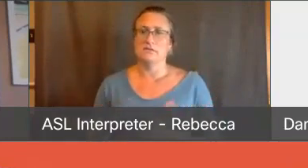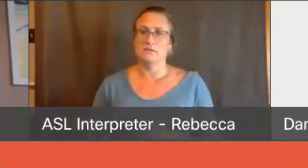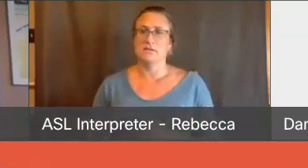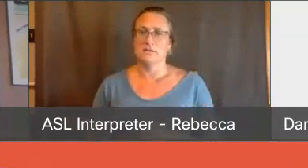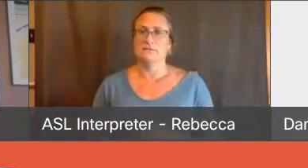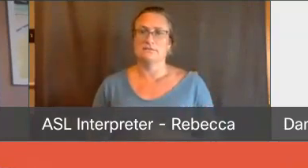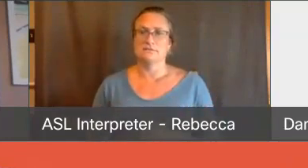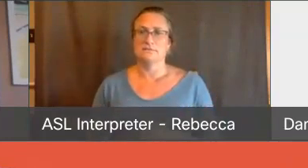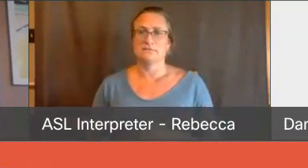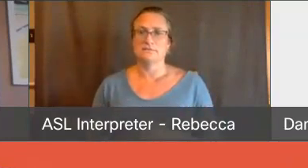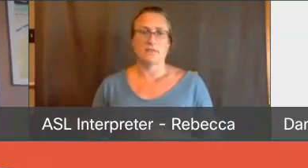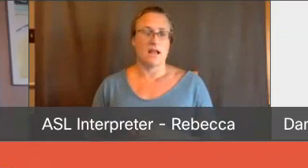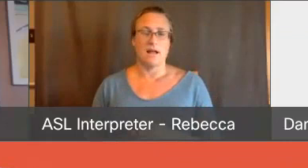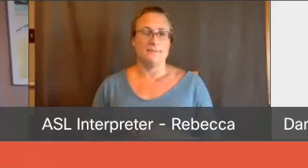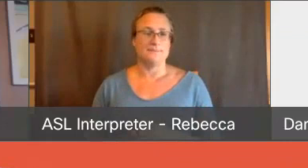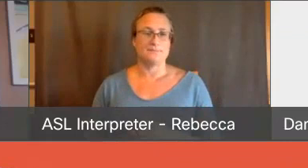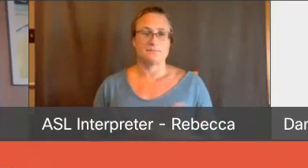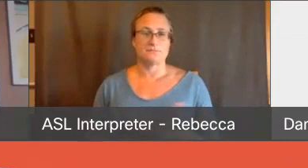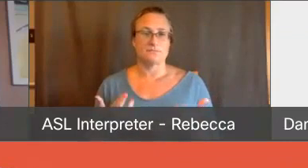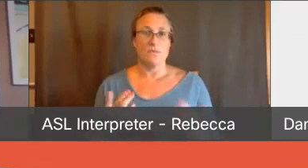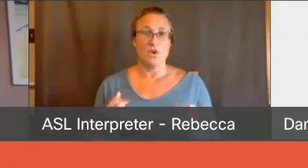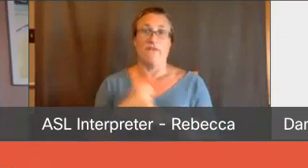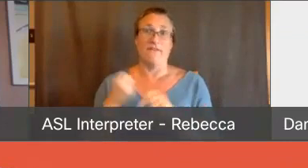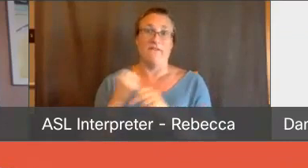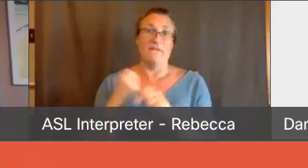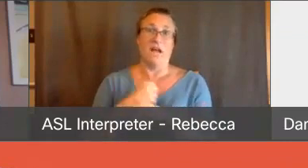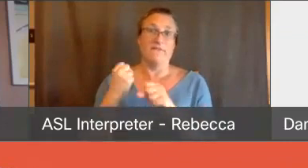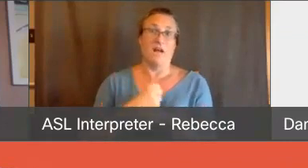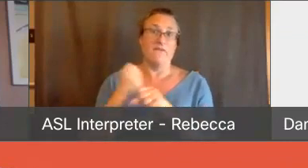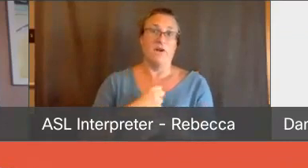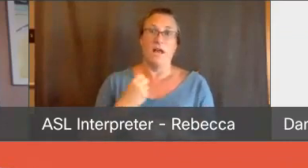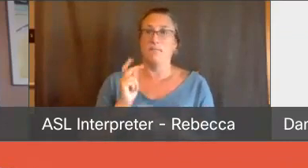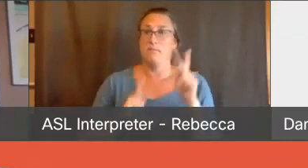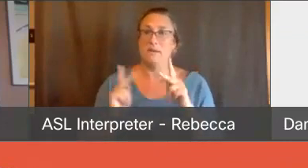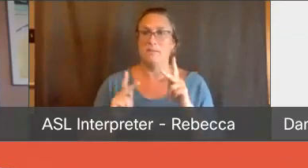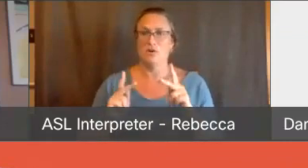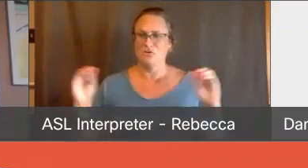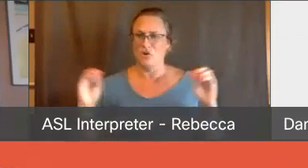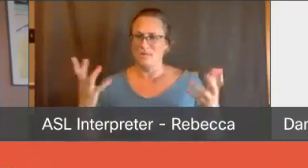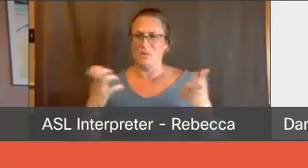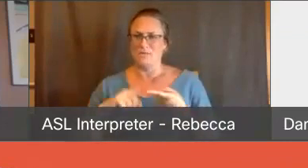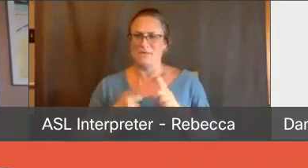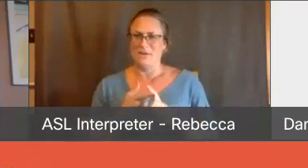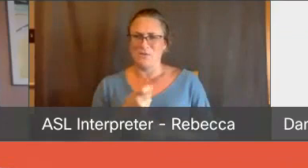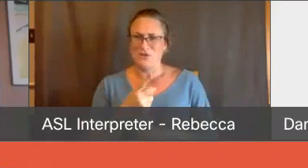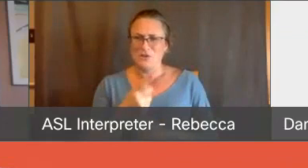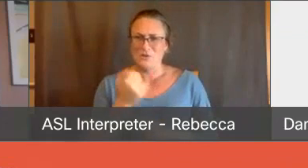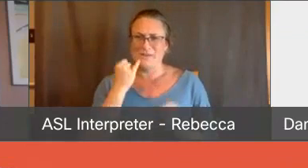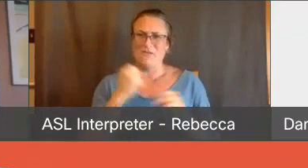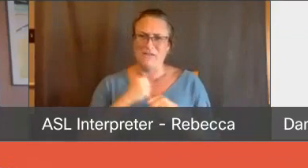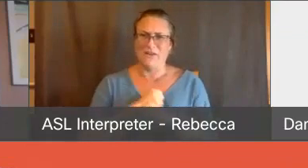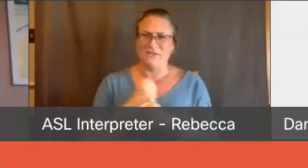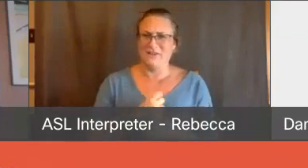Or you know, if we're constantly fighting people, I mean, no one wants to be friends with the kid that's always fighting people. And so we might kind